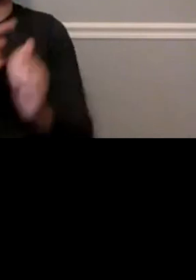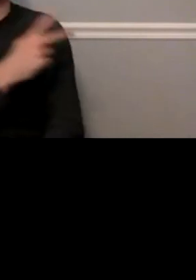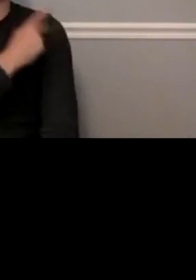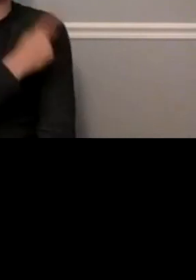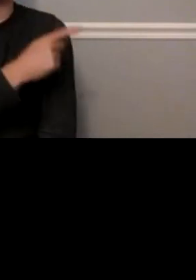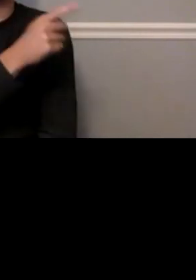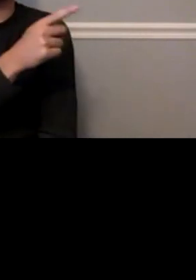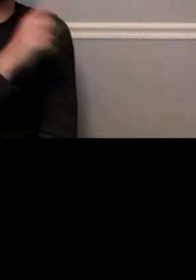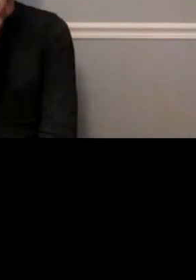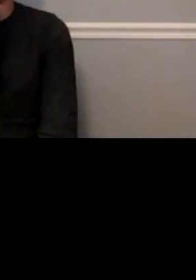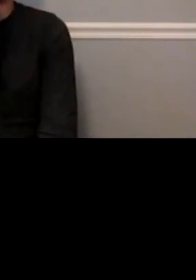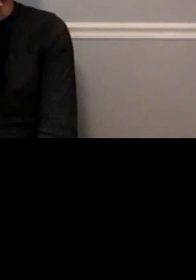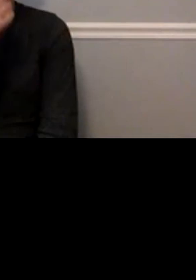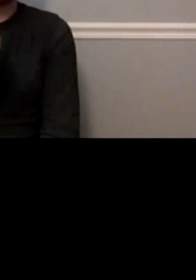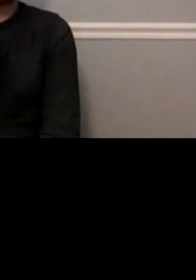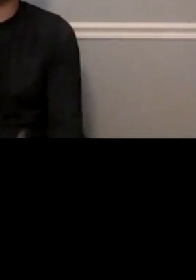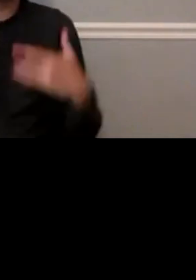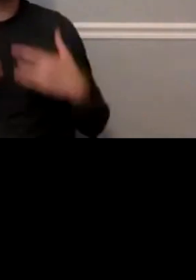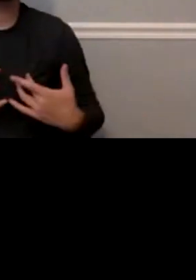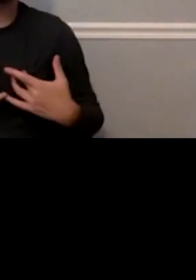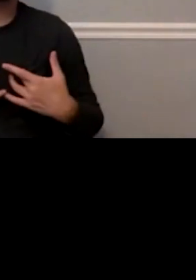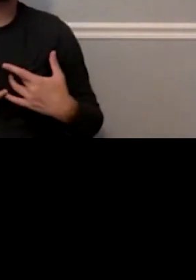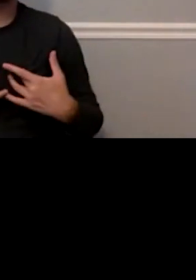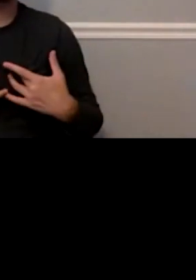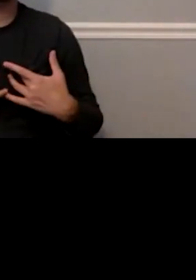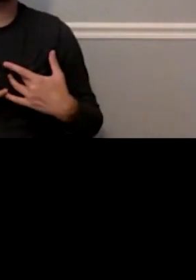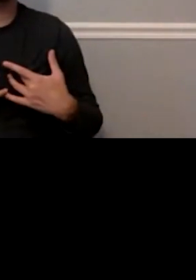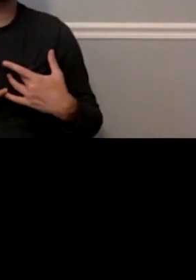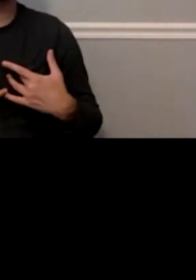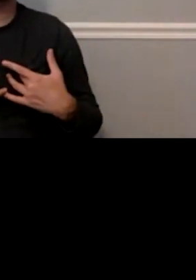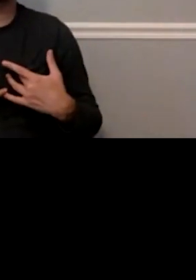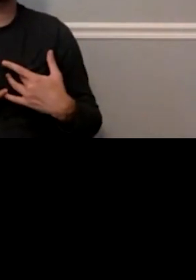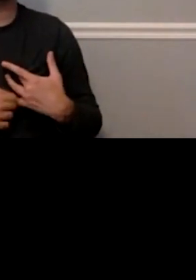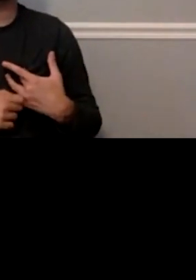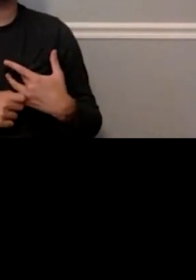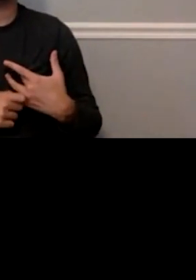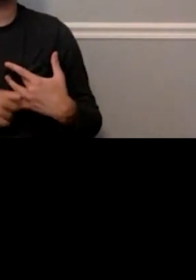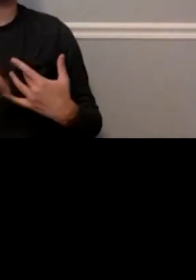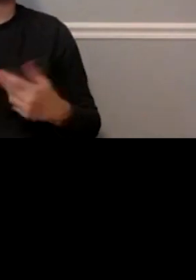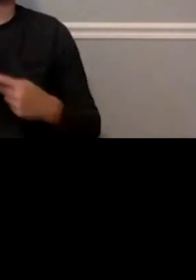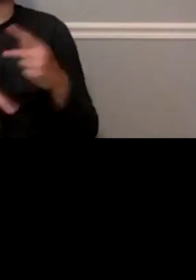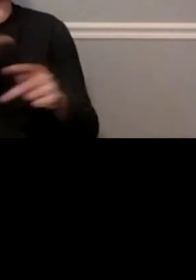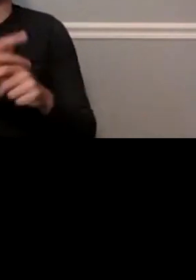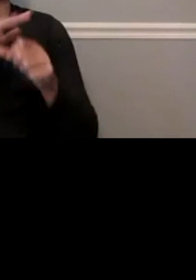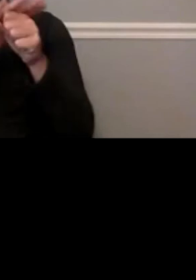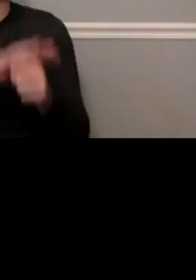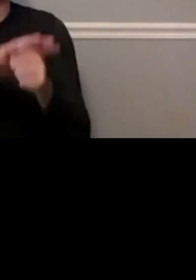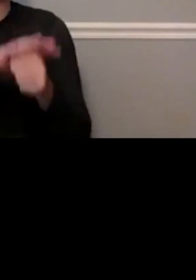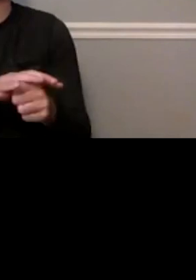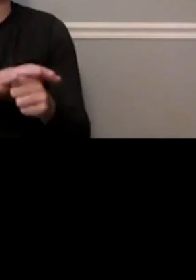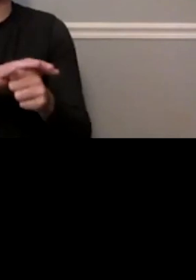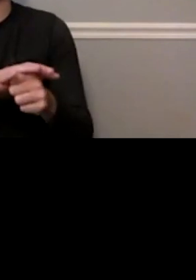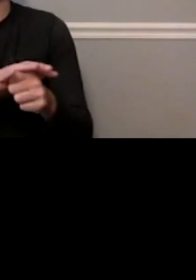really depressed. And so if that part of stress in that sense is